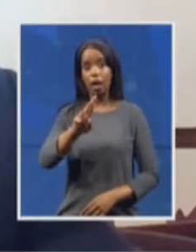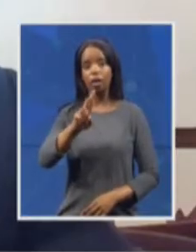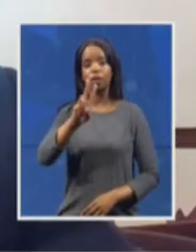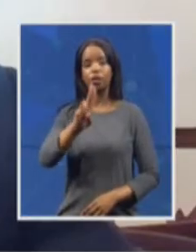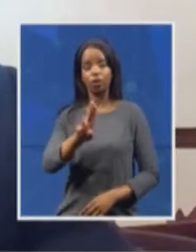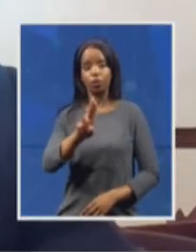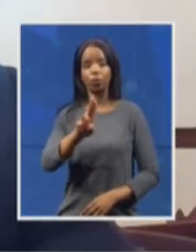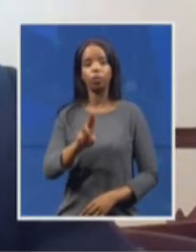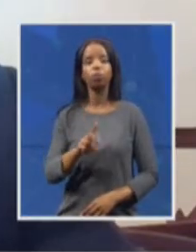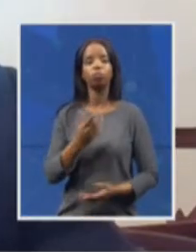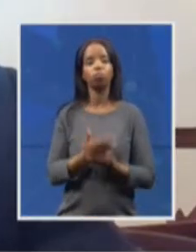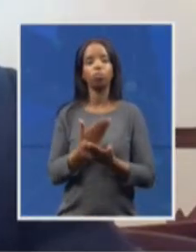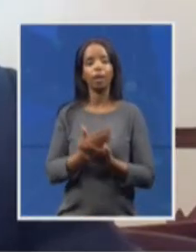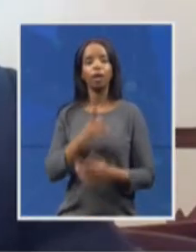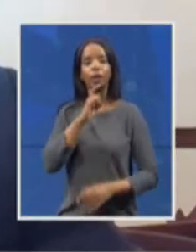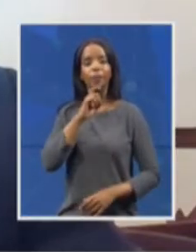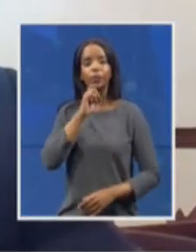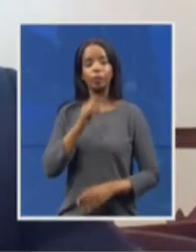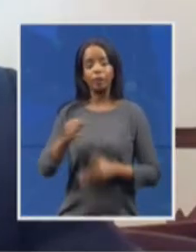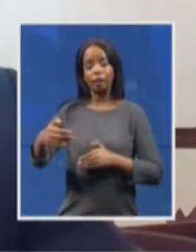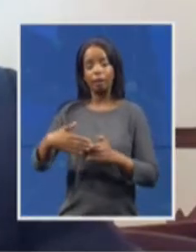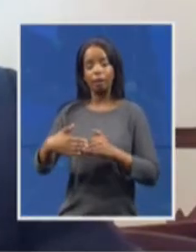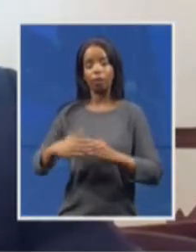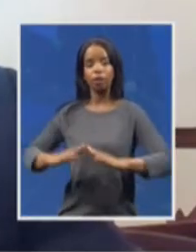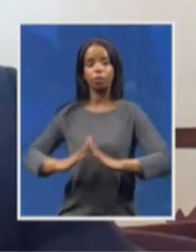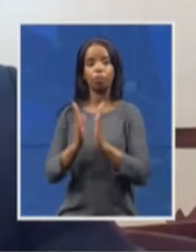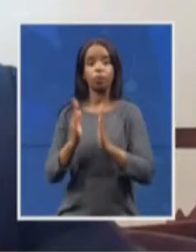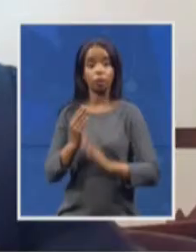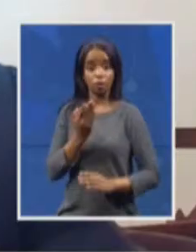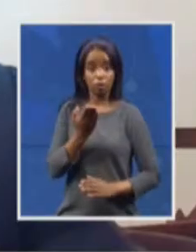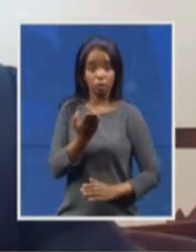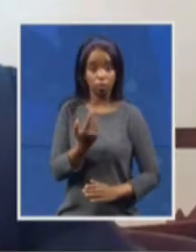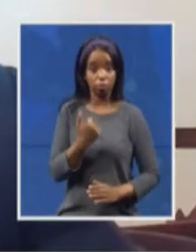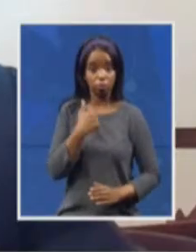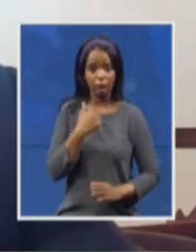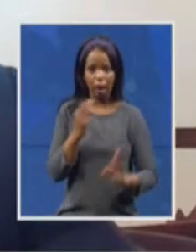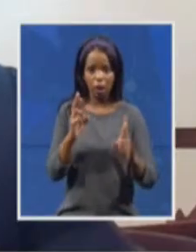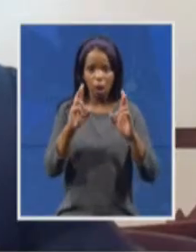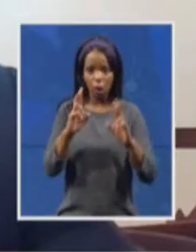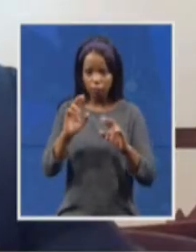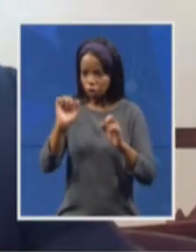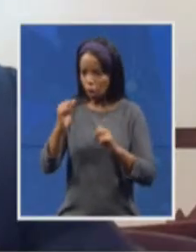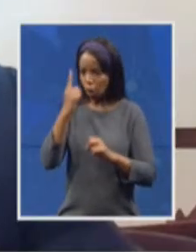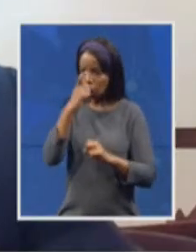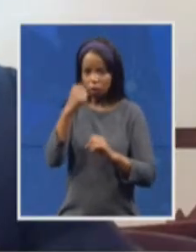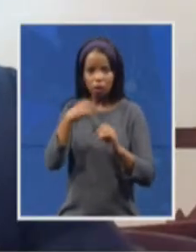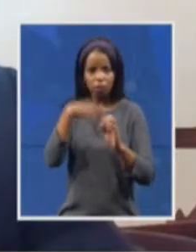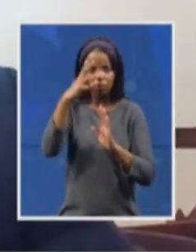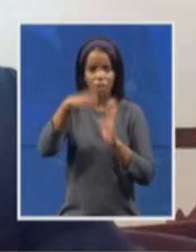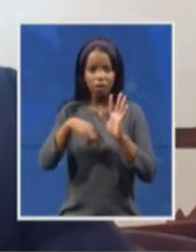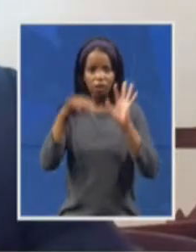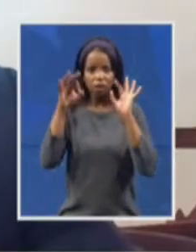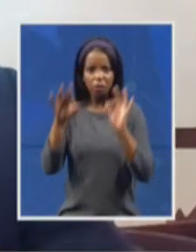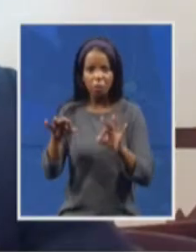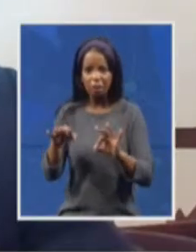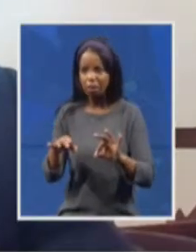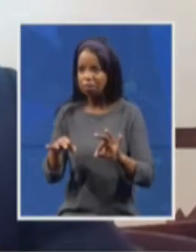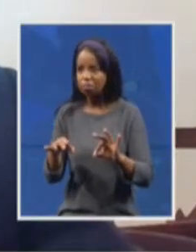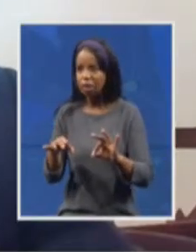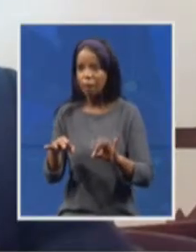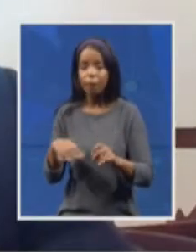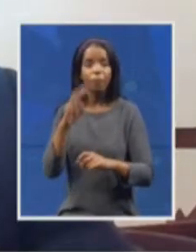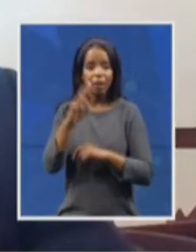ports? I hope I read that well. Again, that's another gas question that